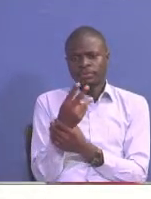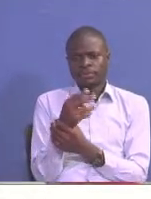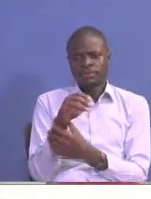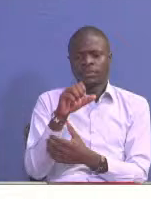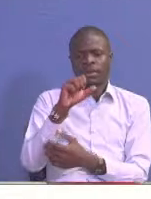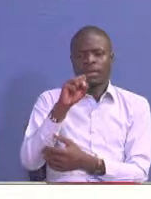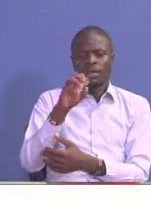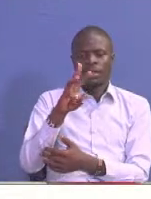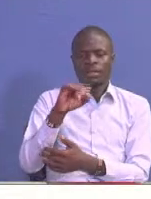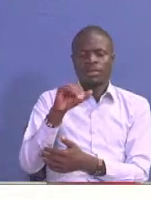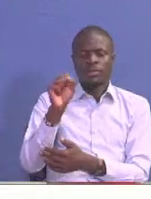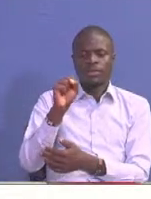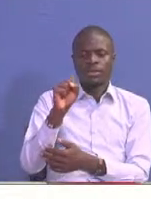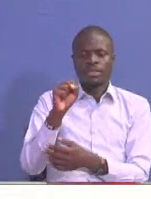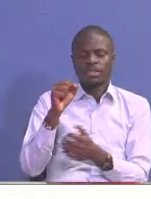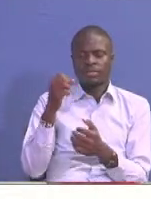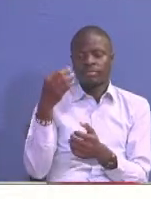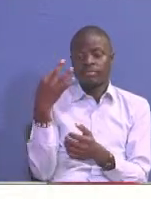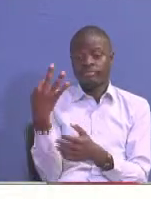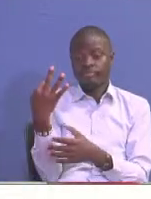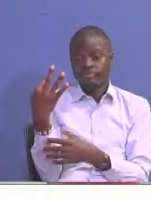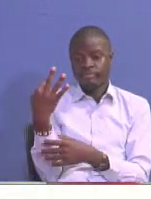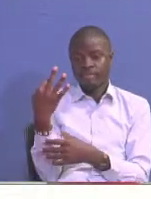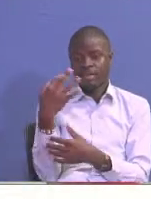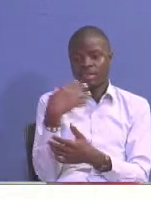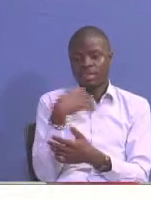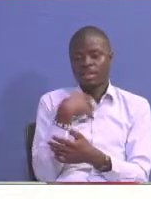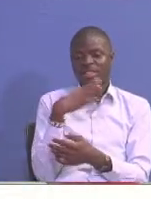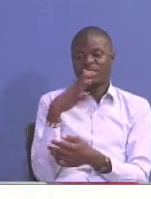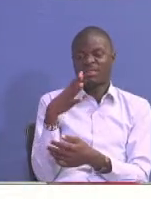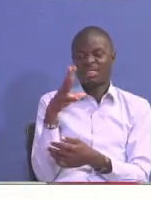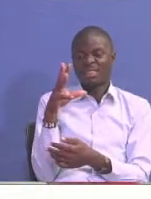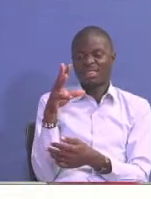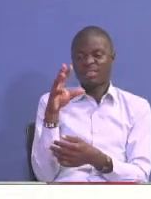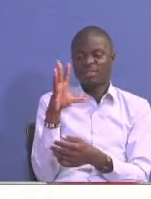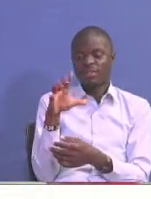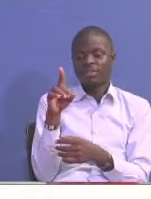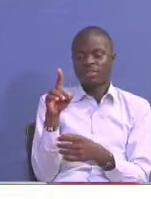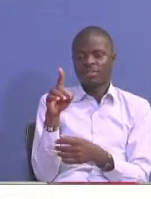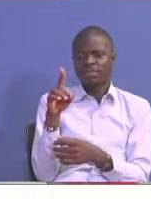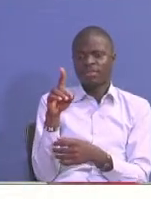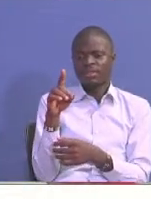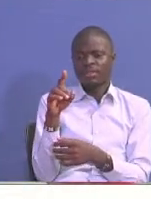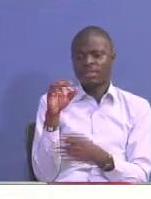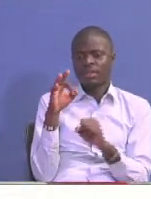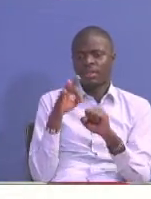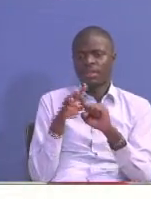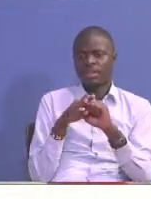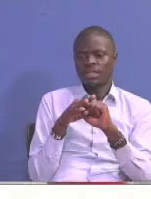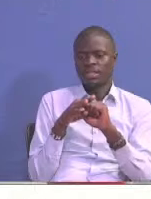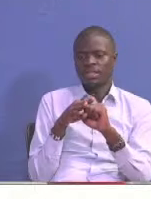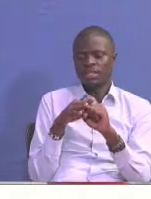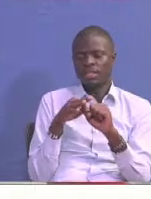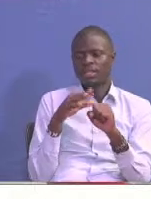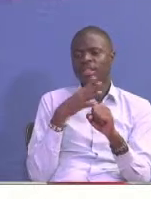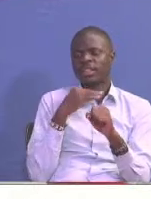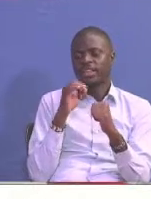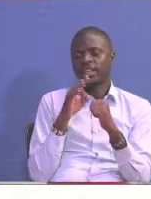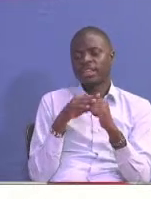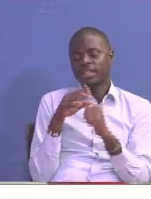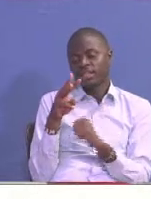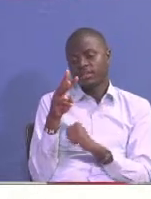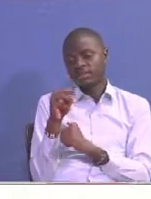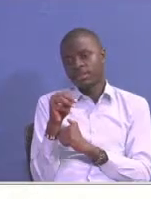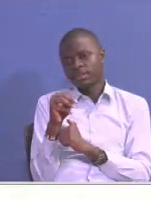Switzerland with 3. Switzerland has about 5 million, 5.5, no, I think 8, about 80 million.